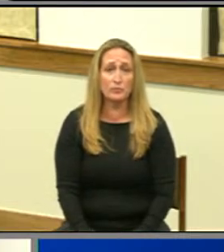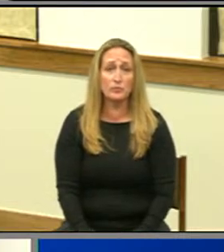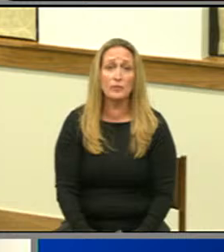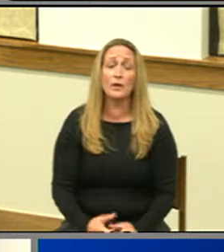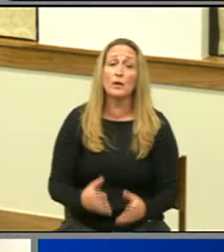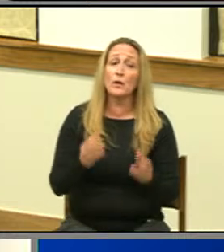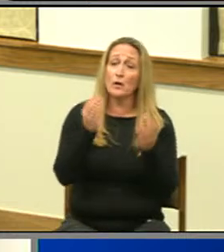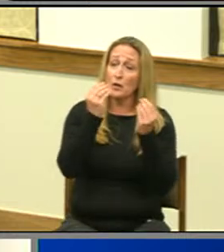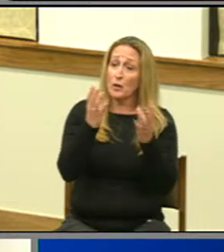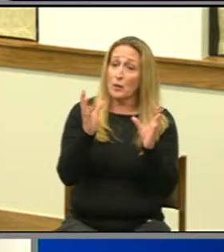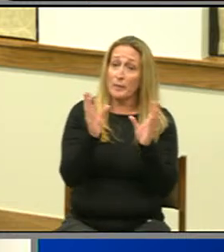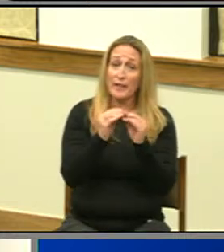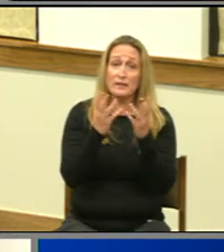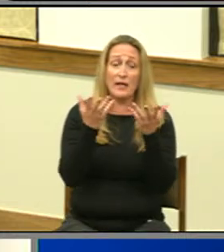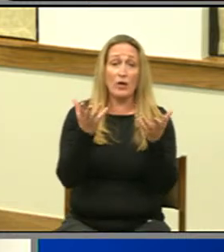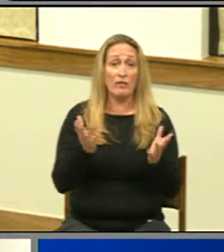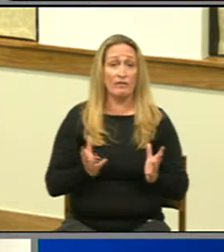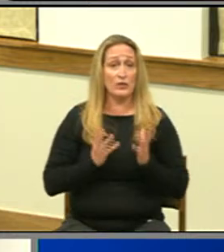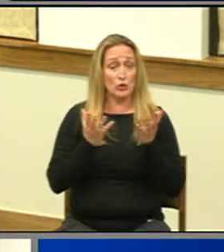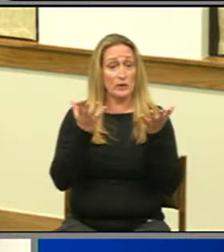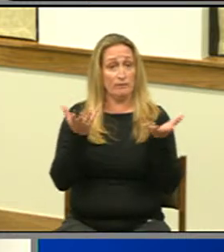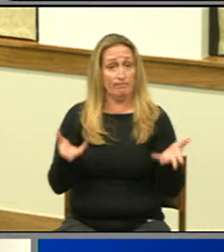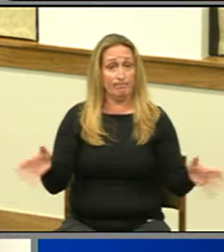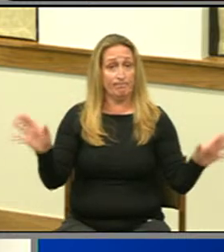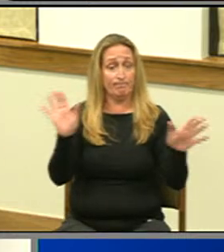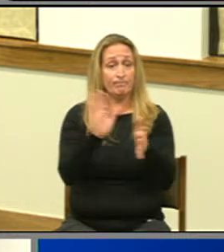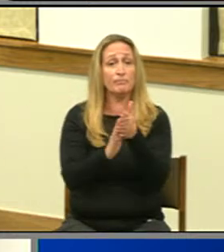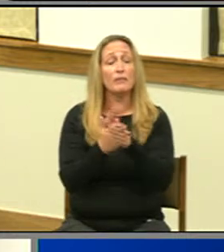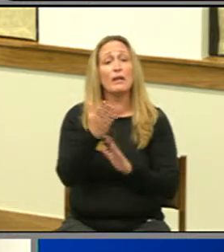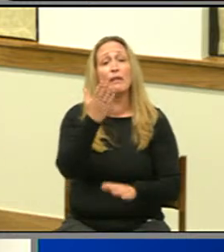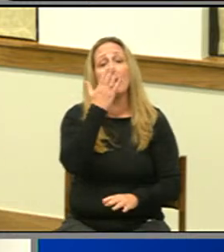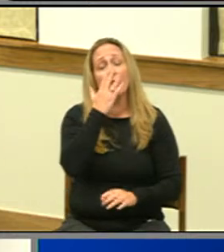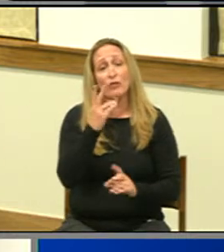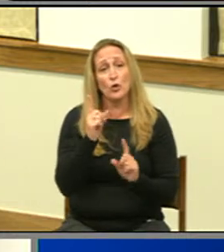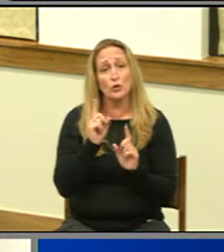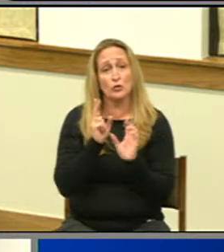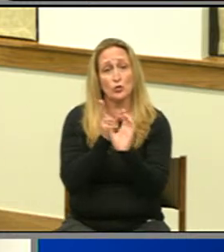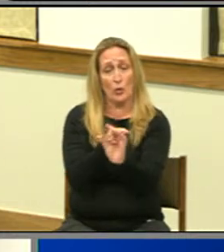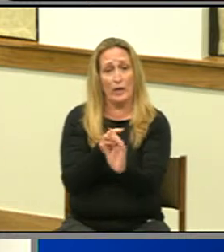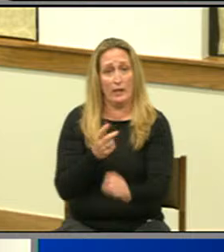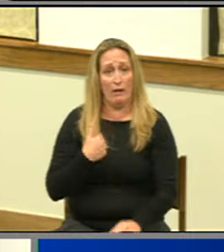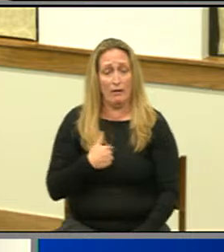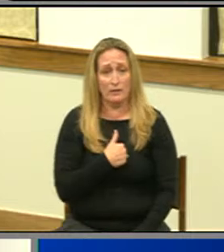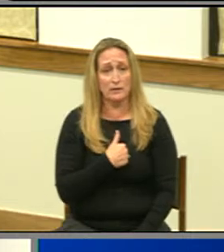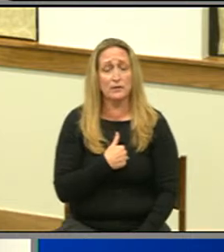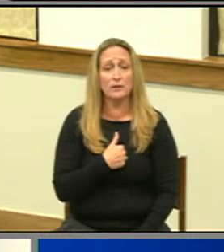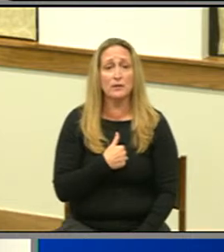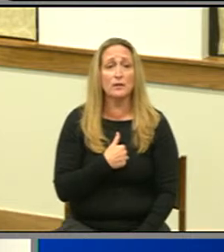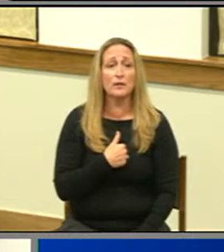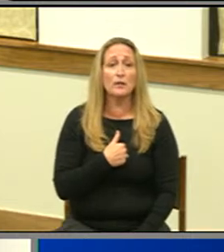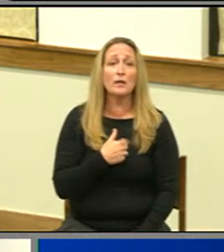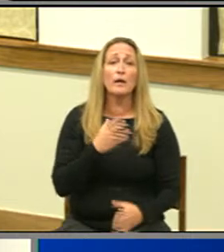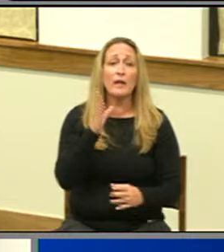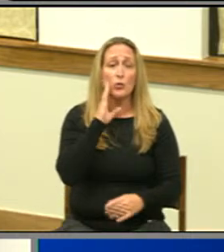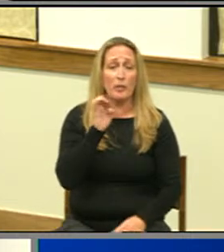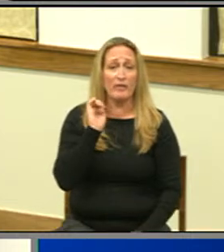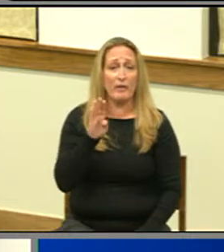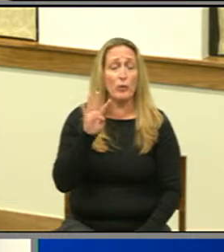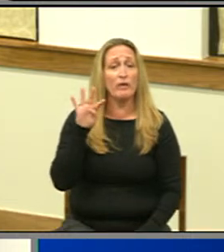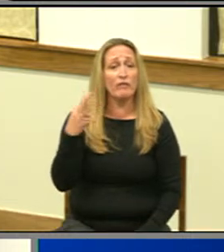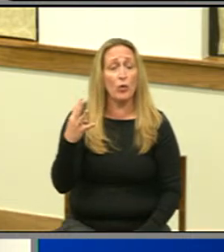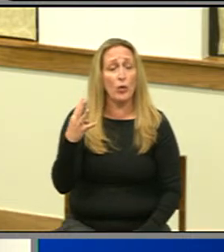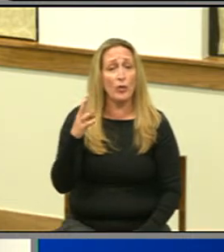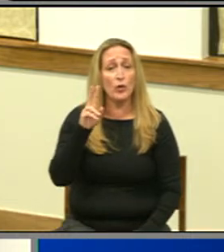Please note this meeting is now officially closed, and thank you for attending. The note date, this will be February